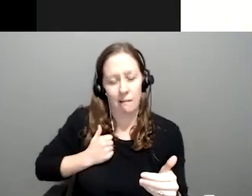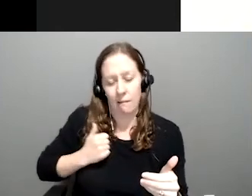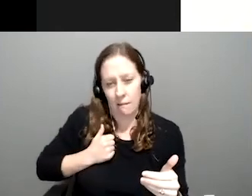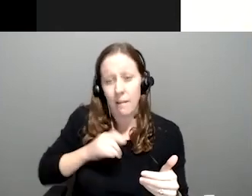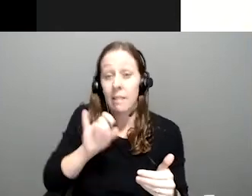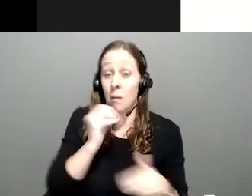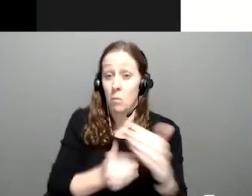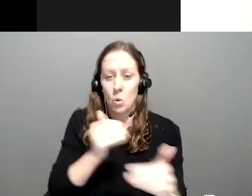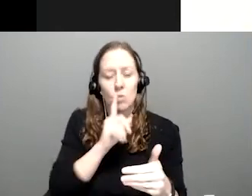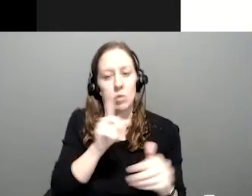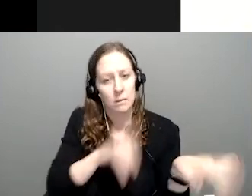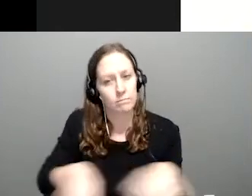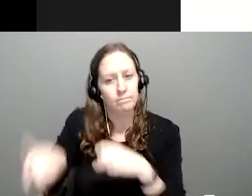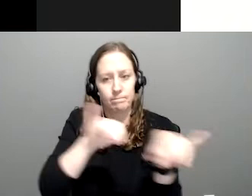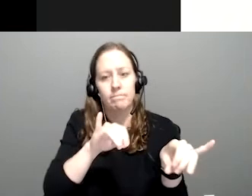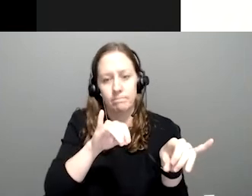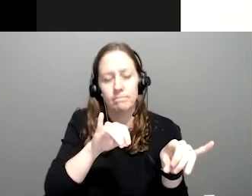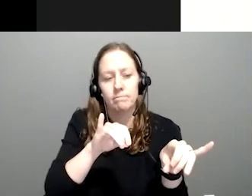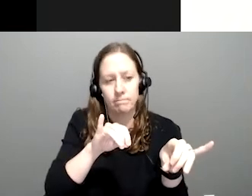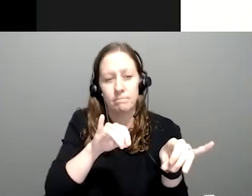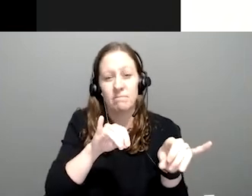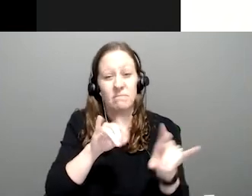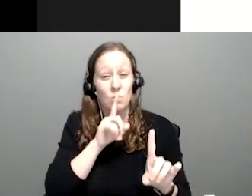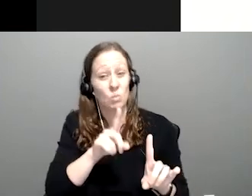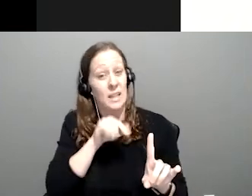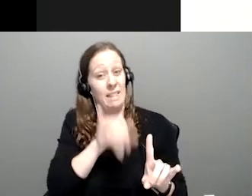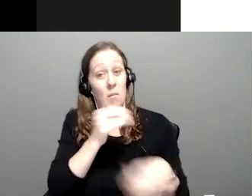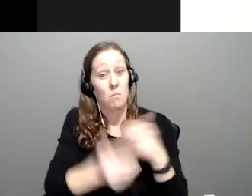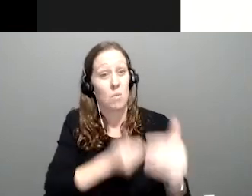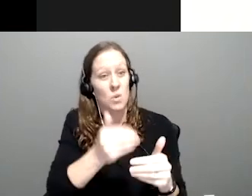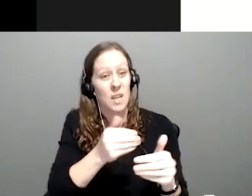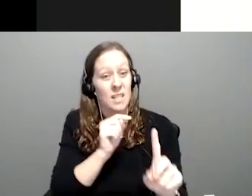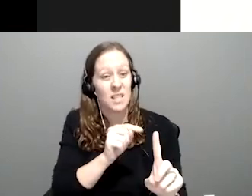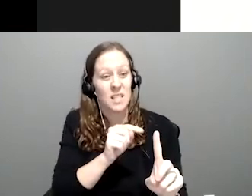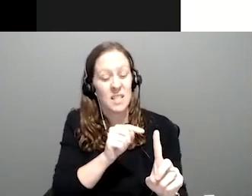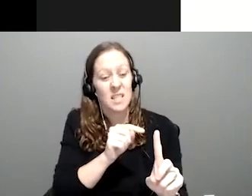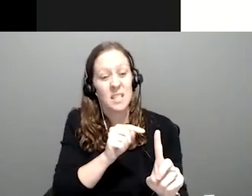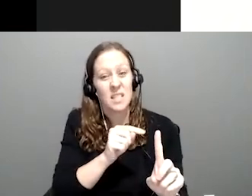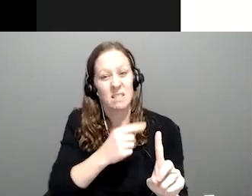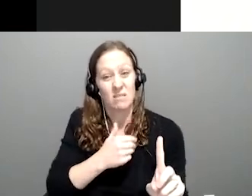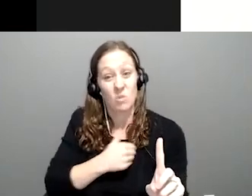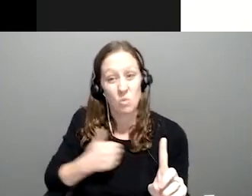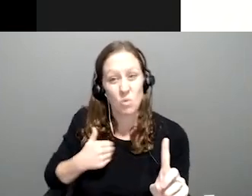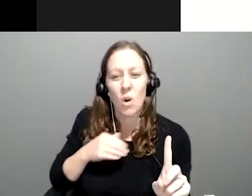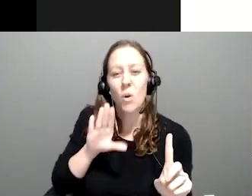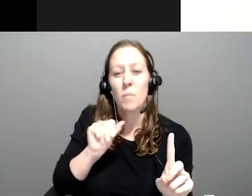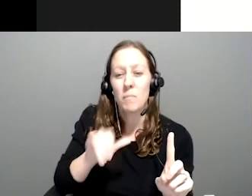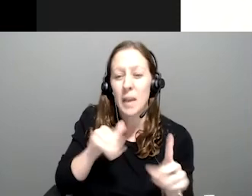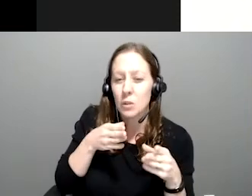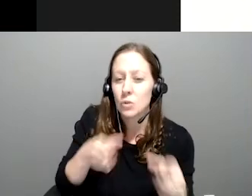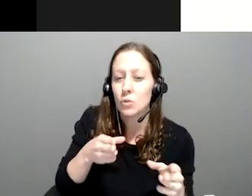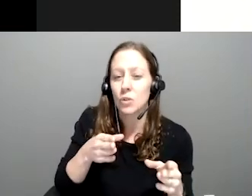It really does speak to the Bay Street firms and to, well, particularly in Toronto where I am, and